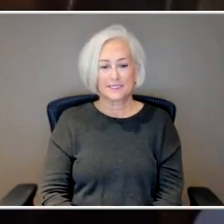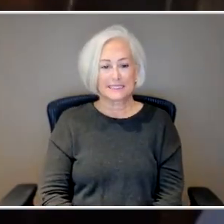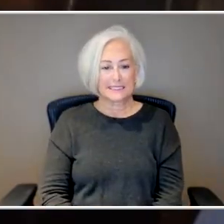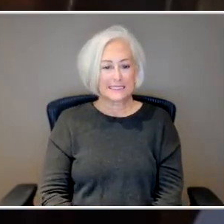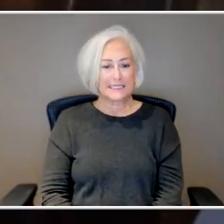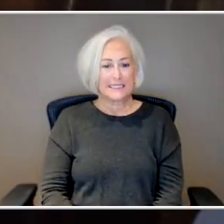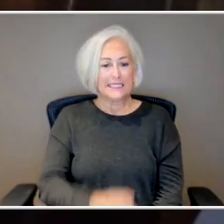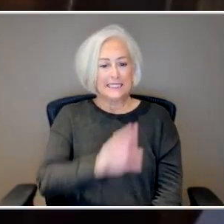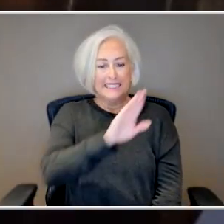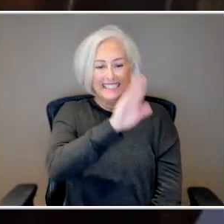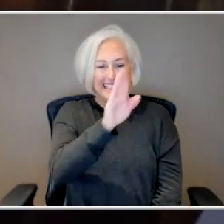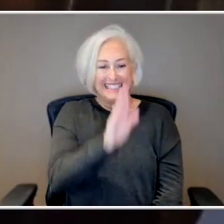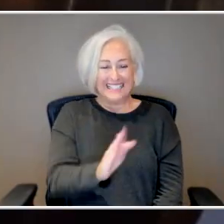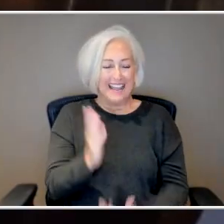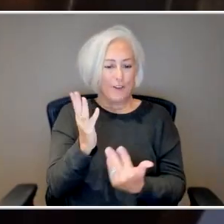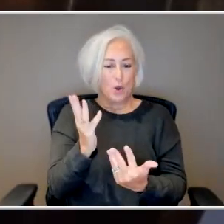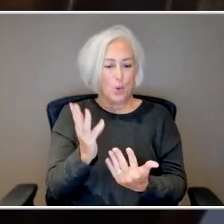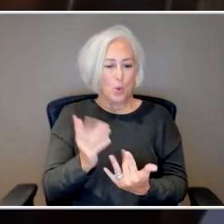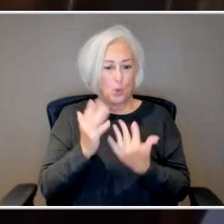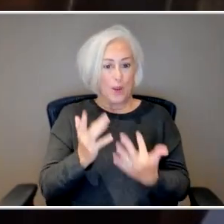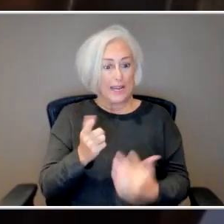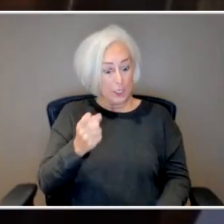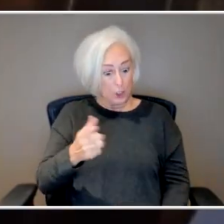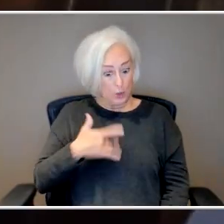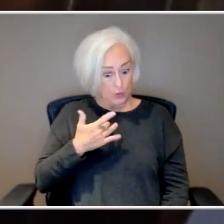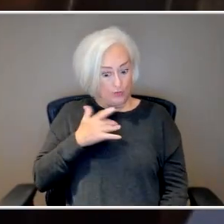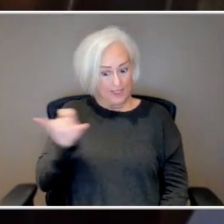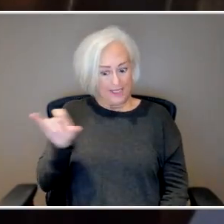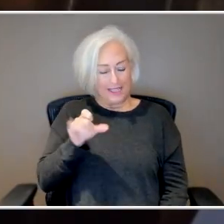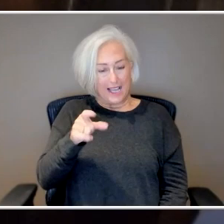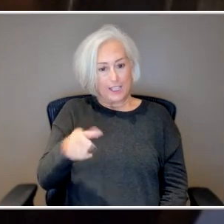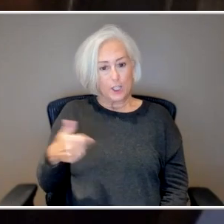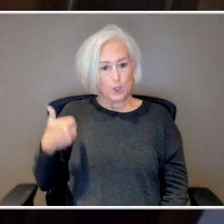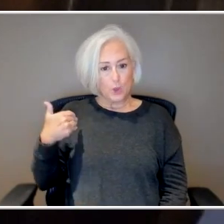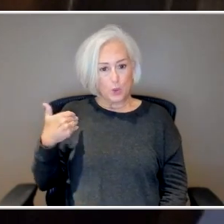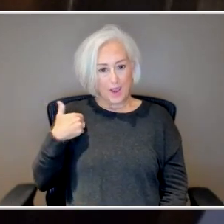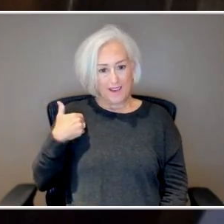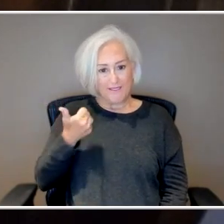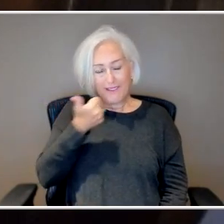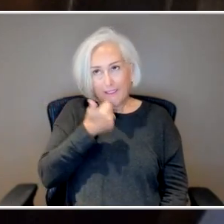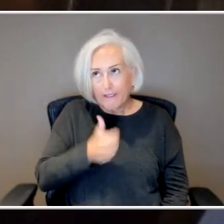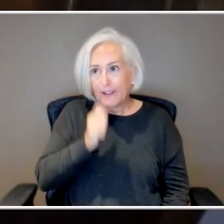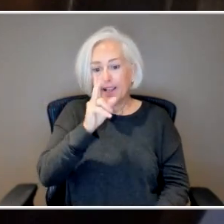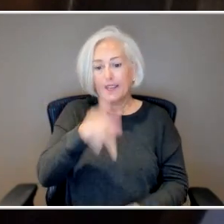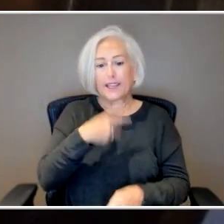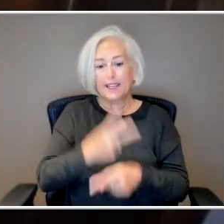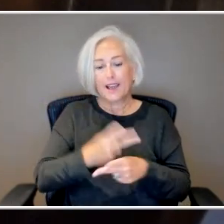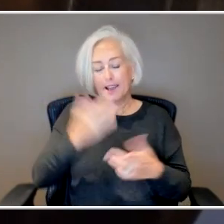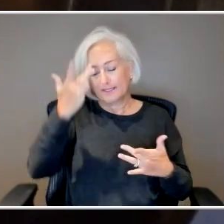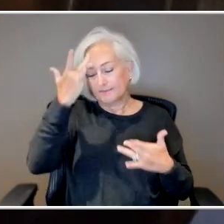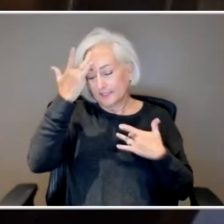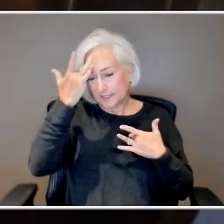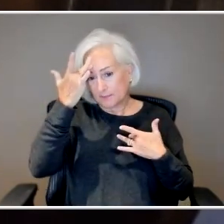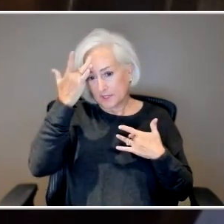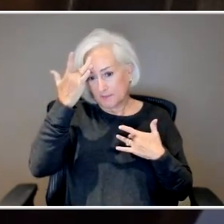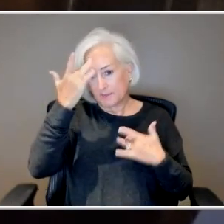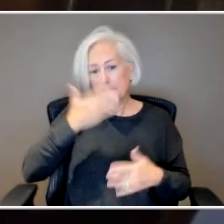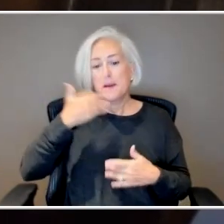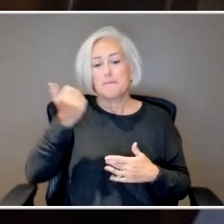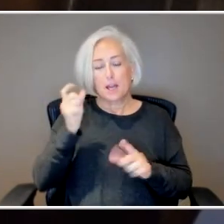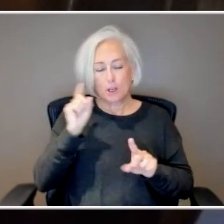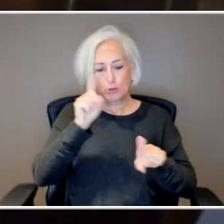never wait. So if you feel like you have any type of symptom, it's much better to be